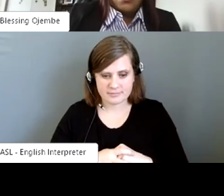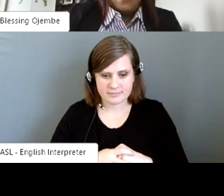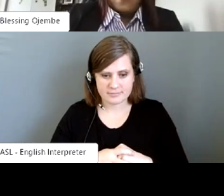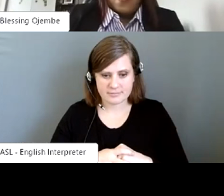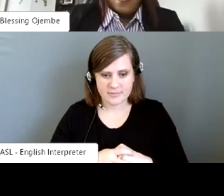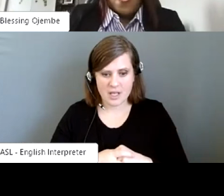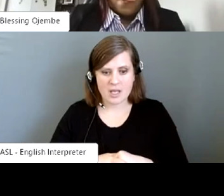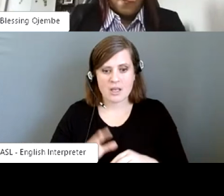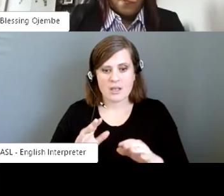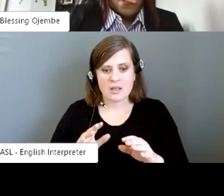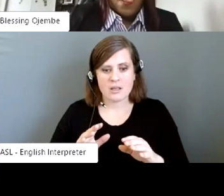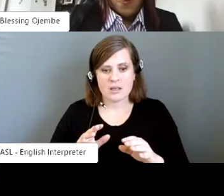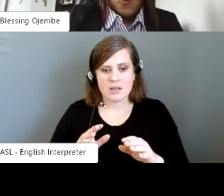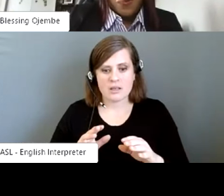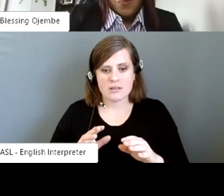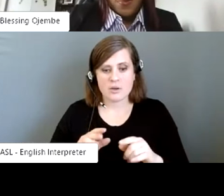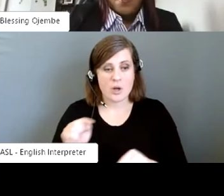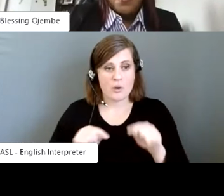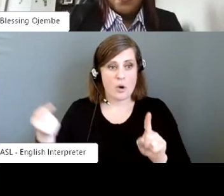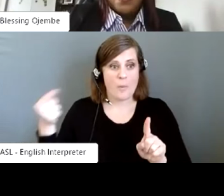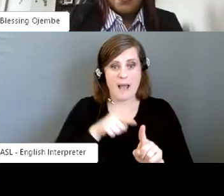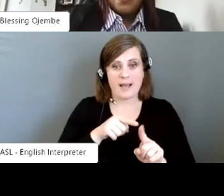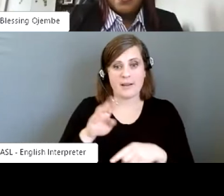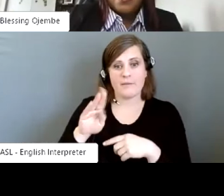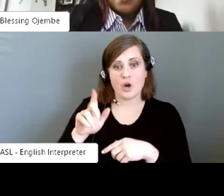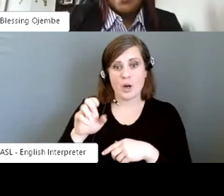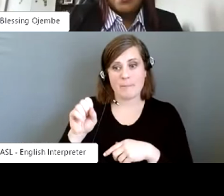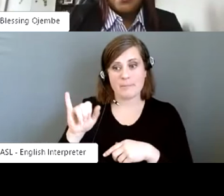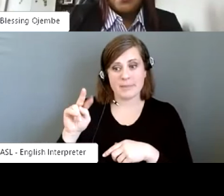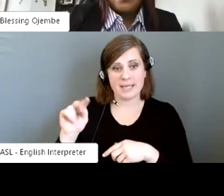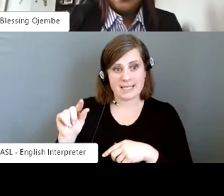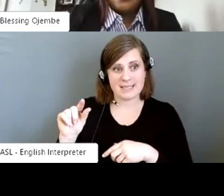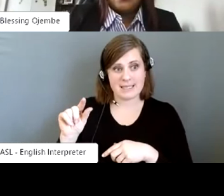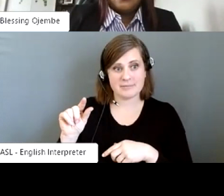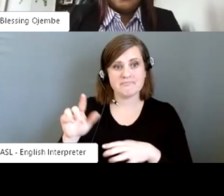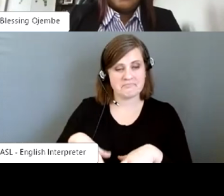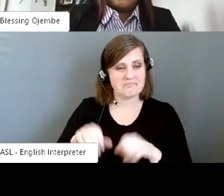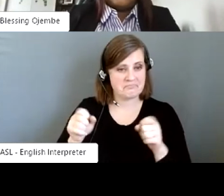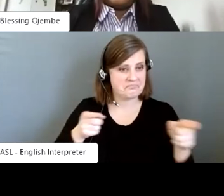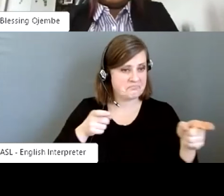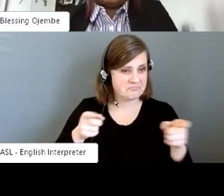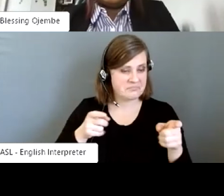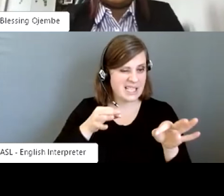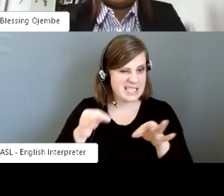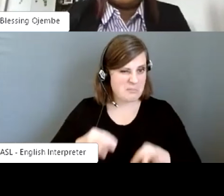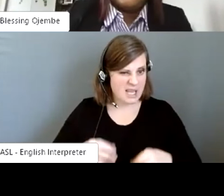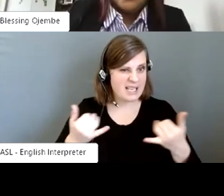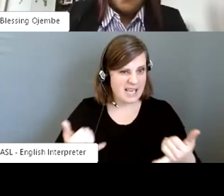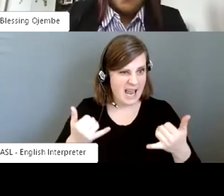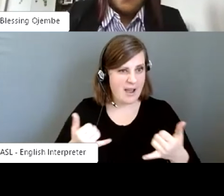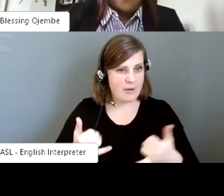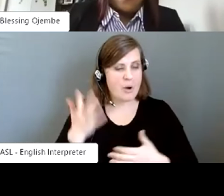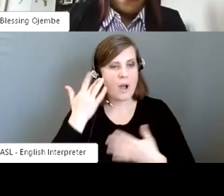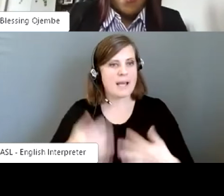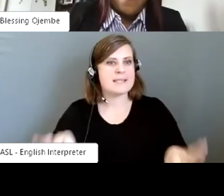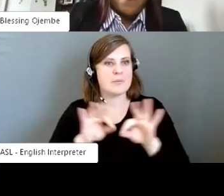So I think I'm going to get it back to Blessing for the Blessing to take the charge now and explain to us why is it important that we actually even focus